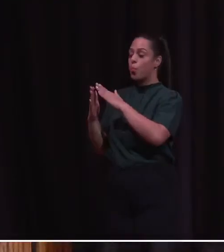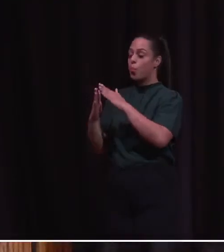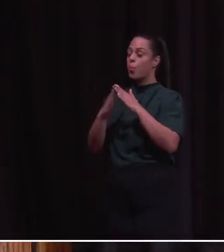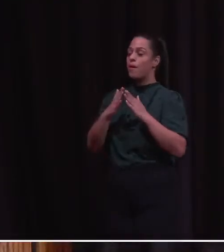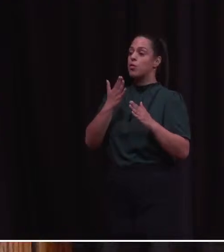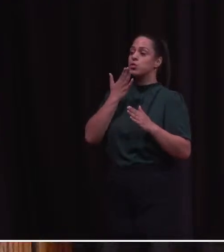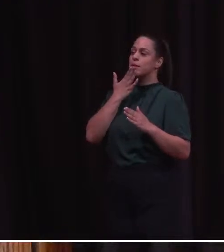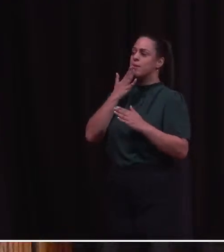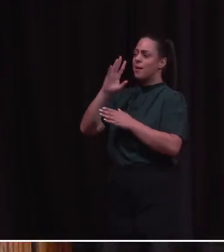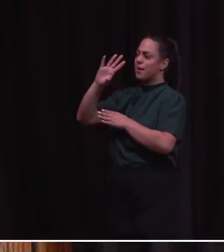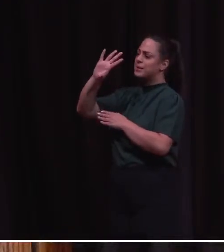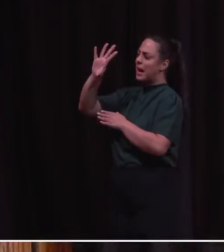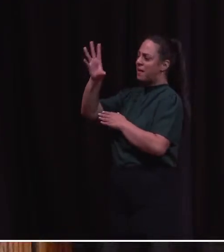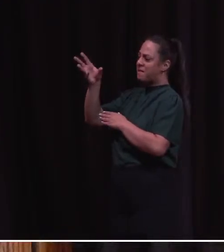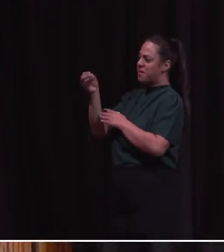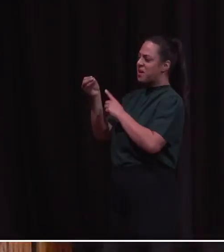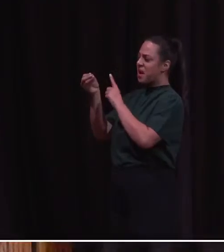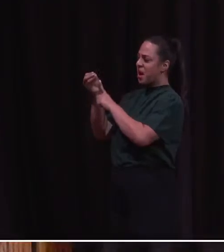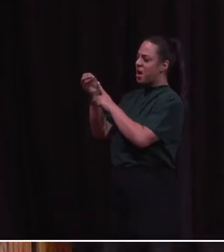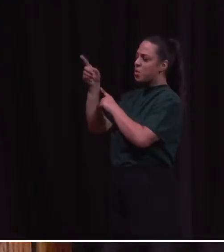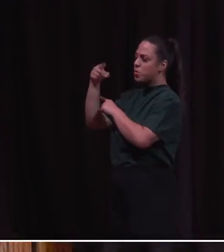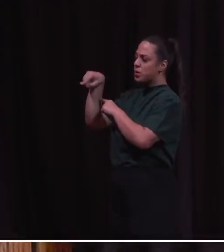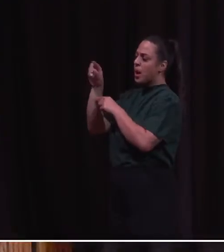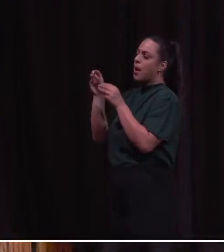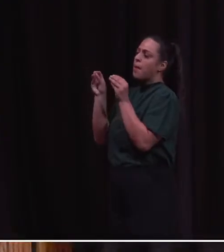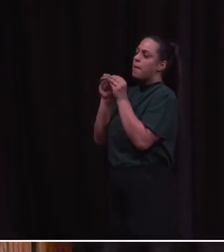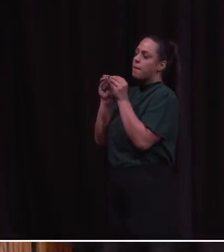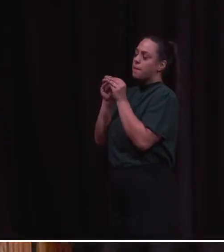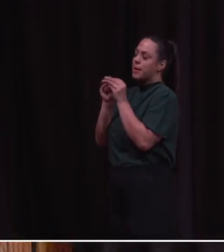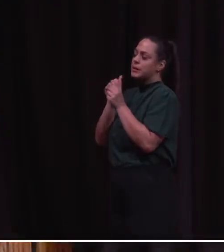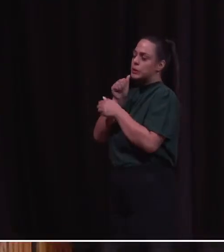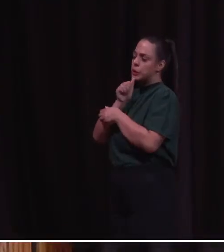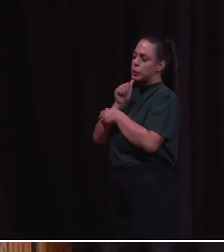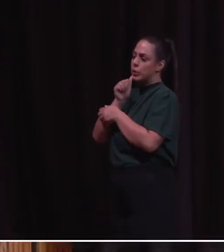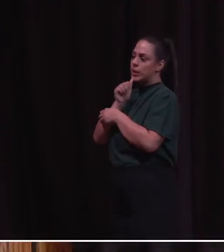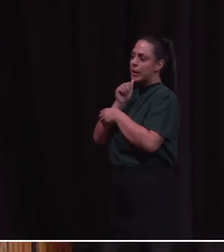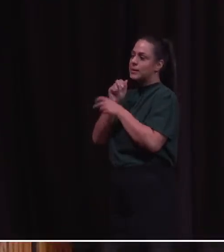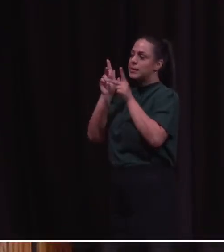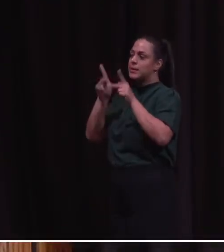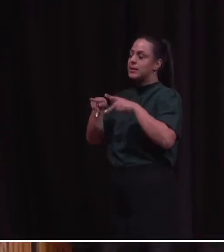of non-binary ways of being. End of quote.